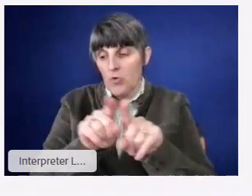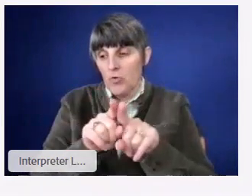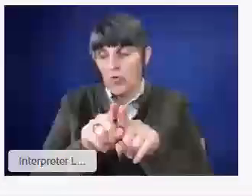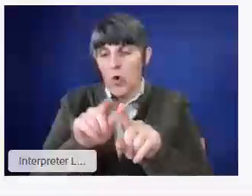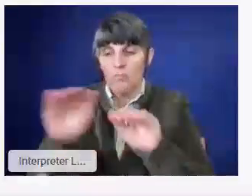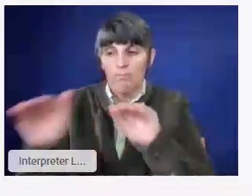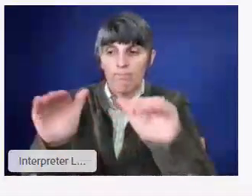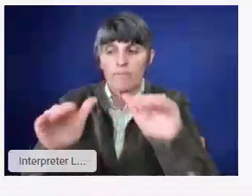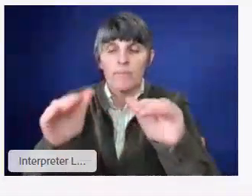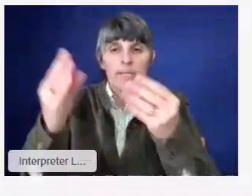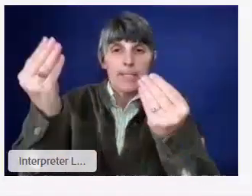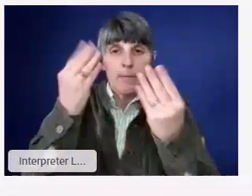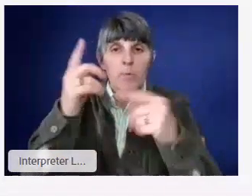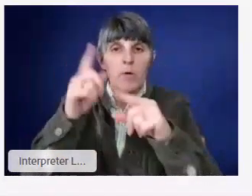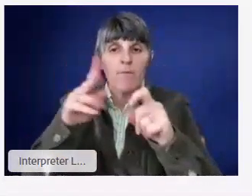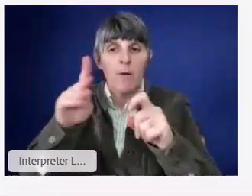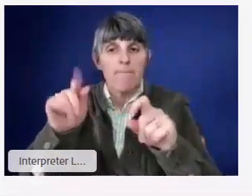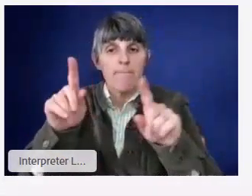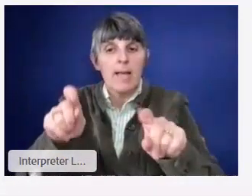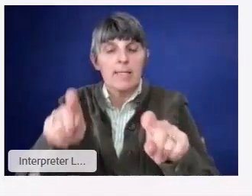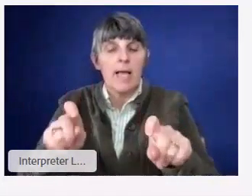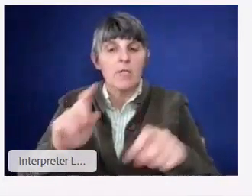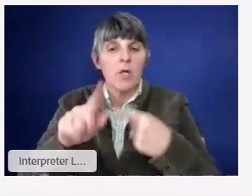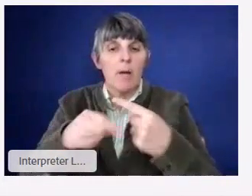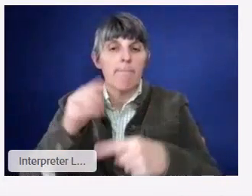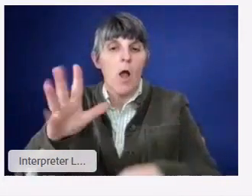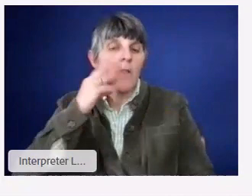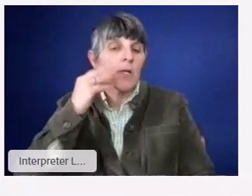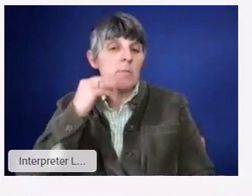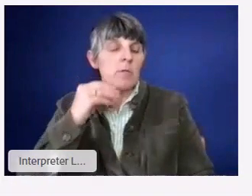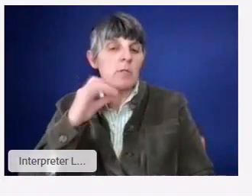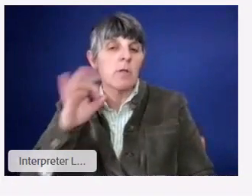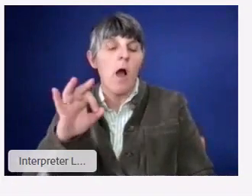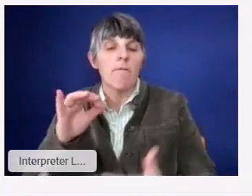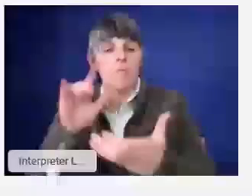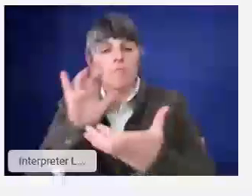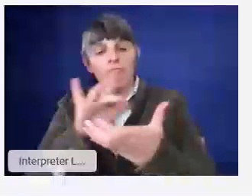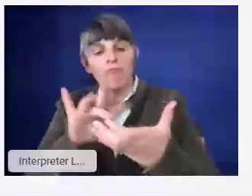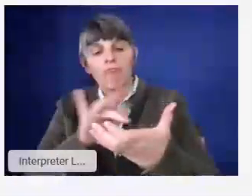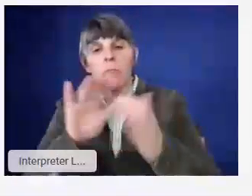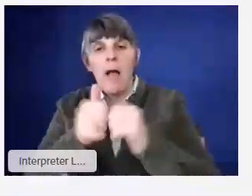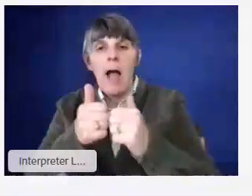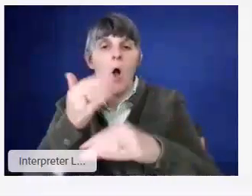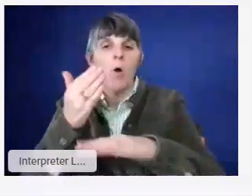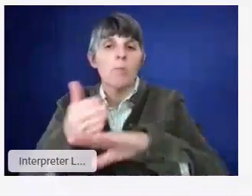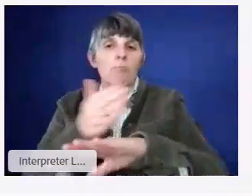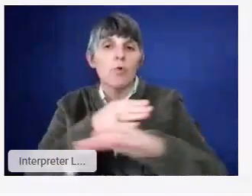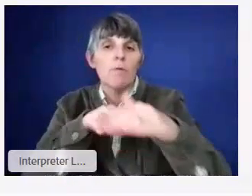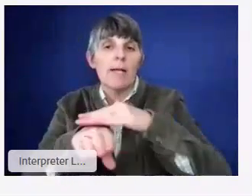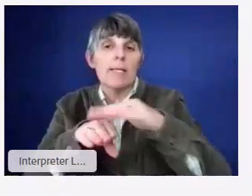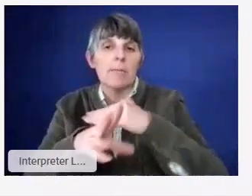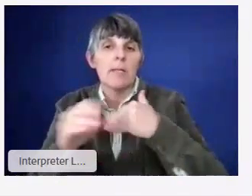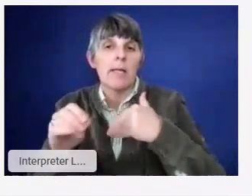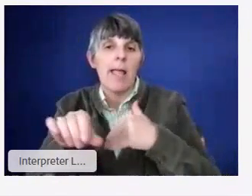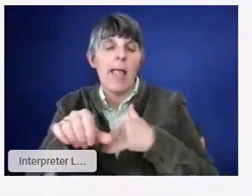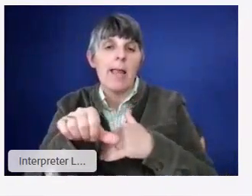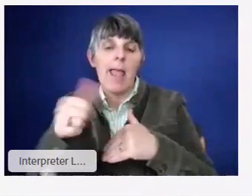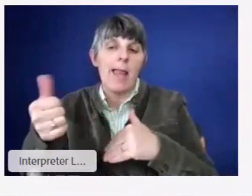we'll also solicit input from beta testers on their experience so that we can improve the accessibility and the other